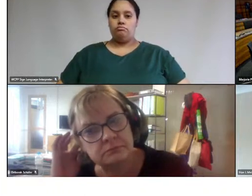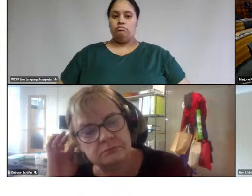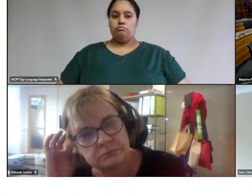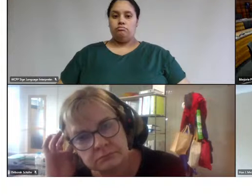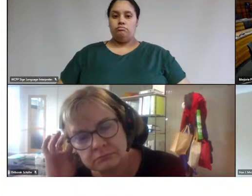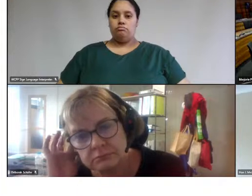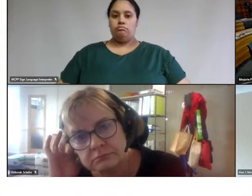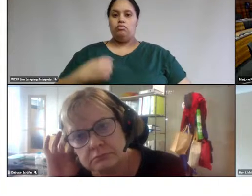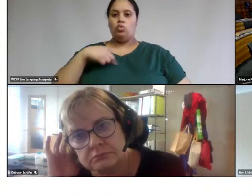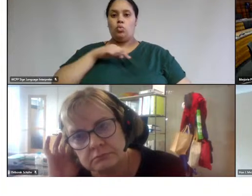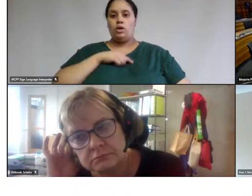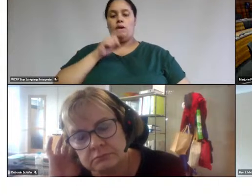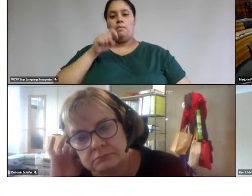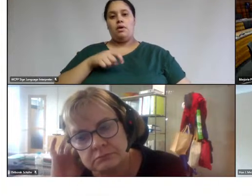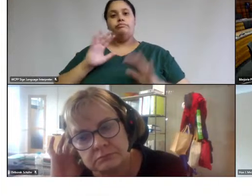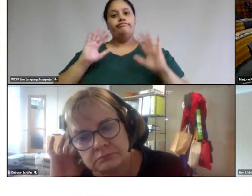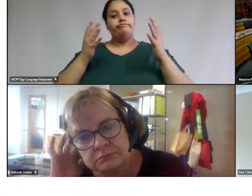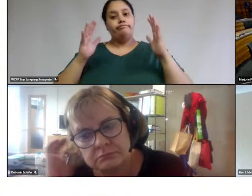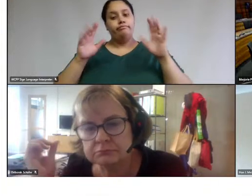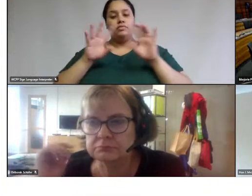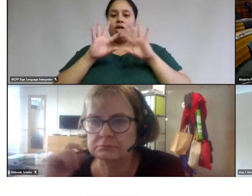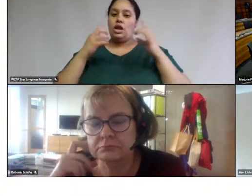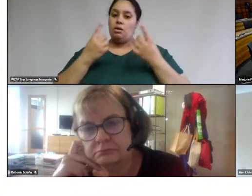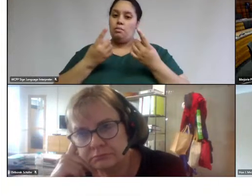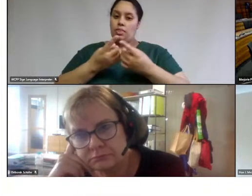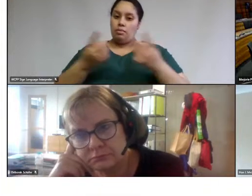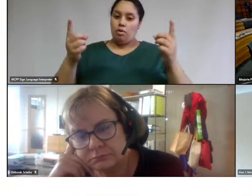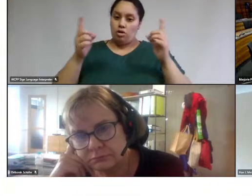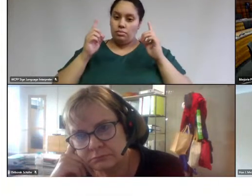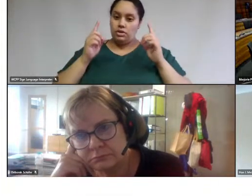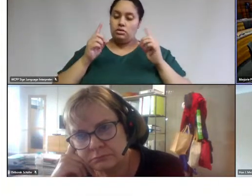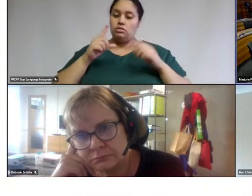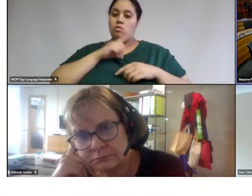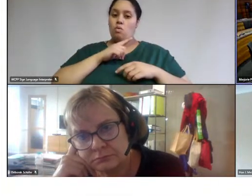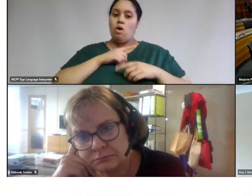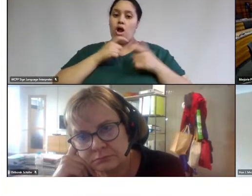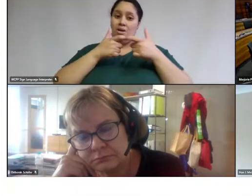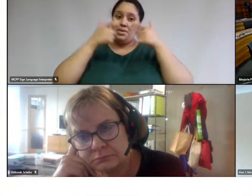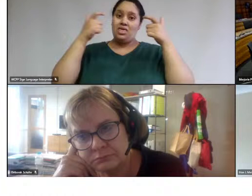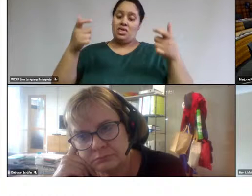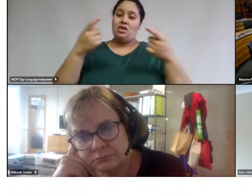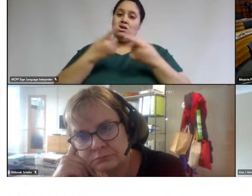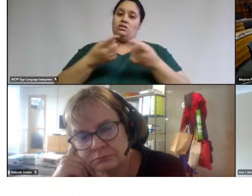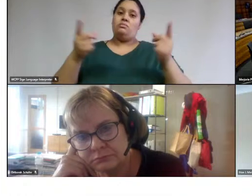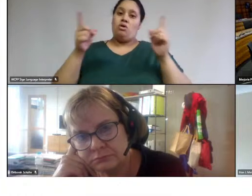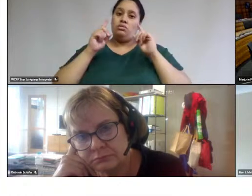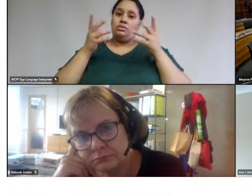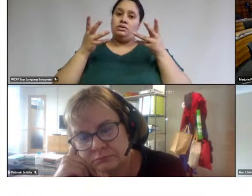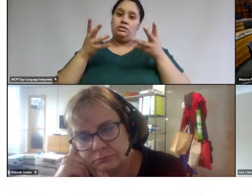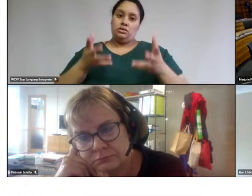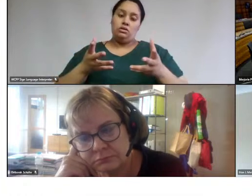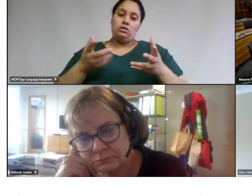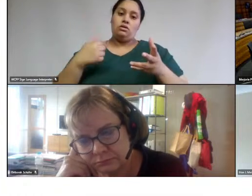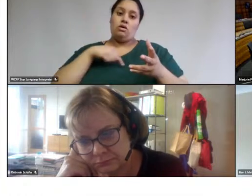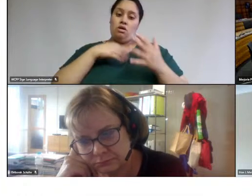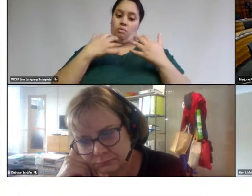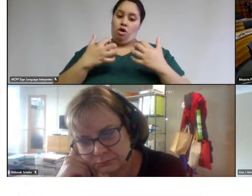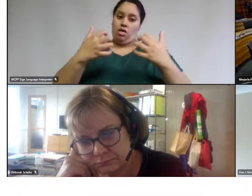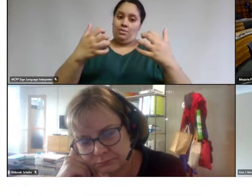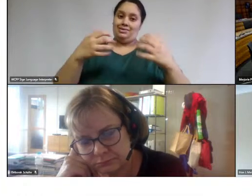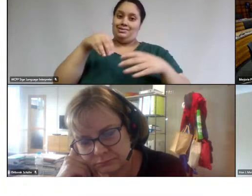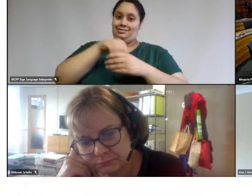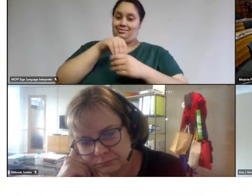applaud the department. It's one of the big departments in our parliament